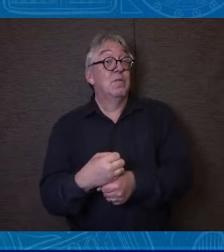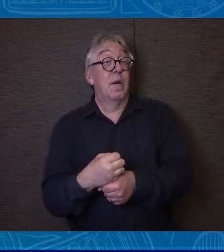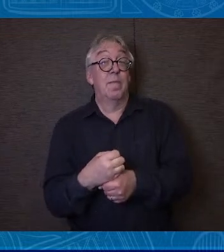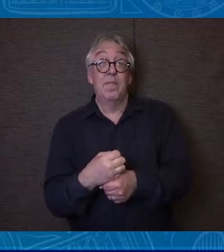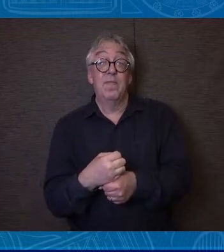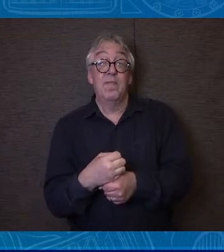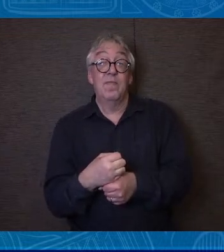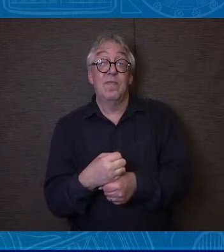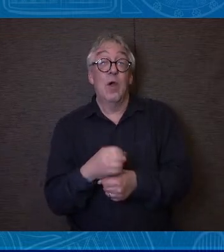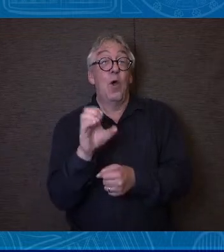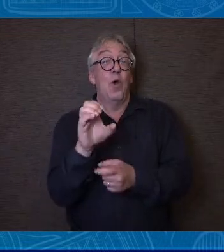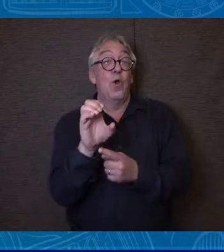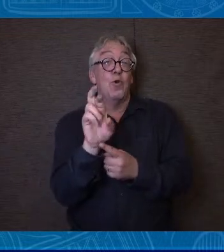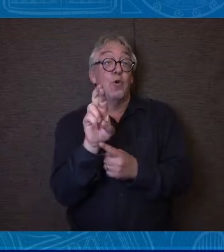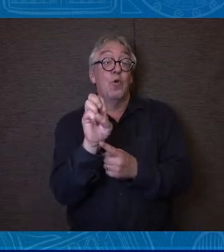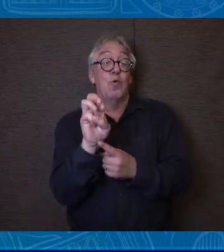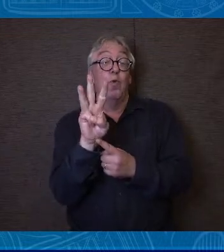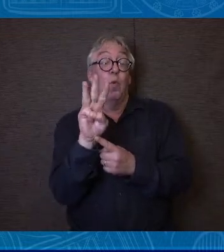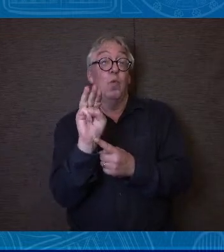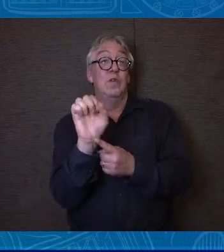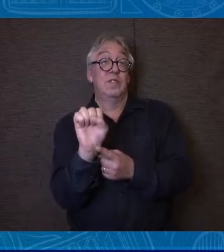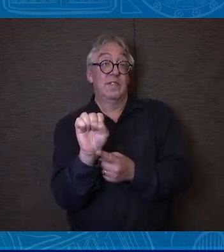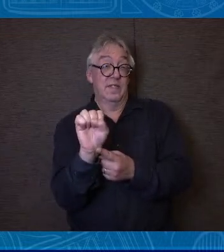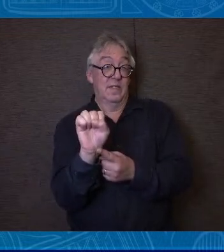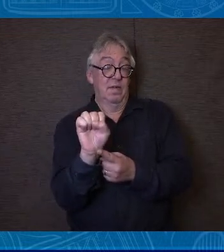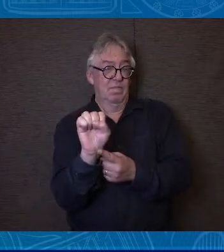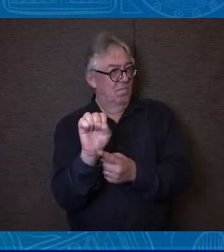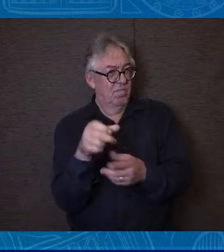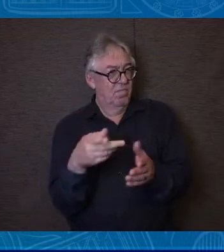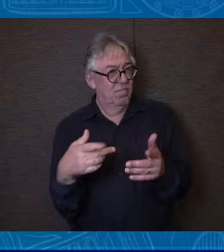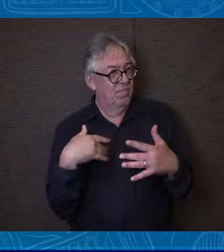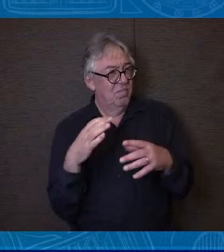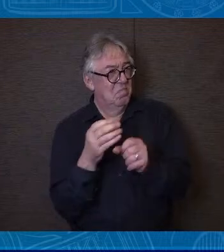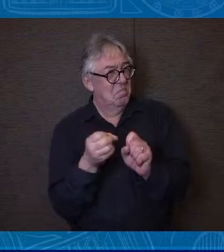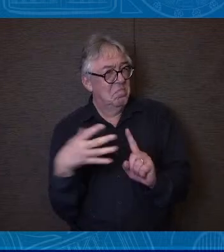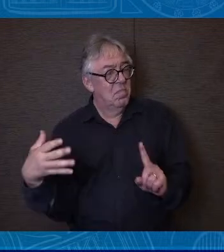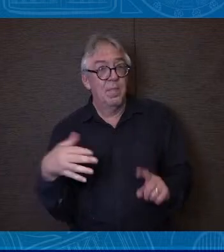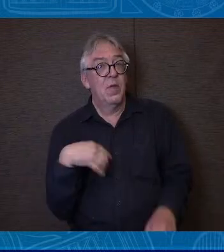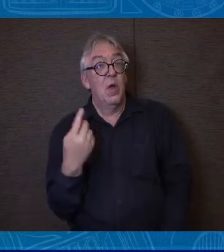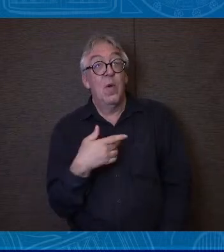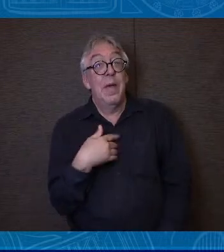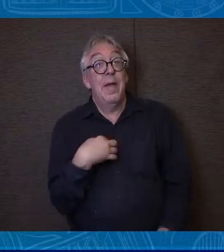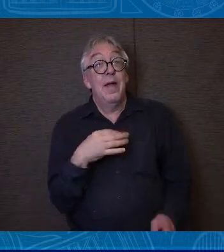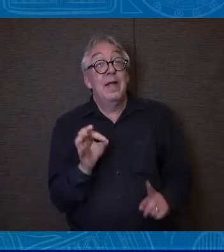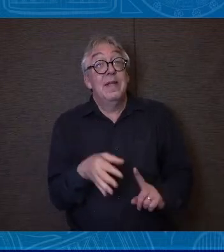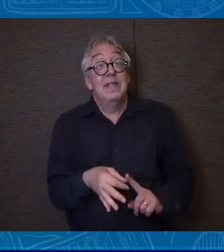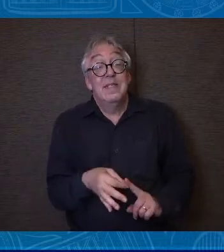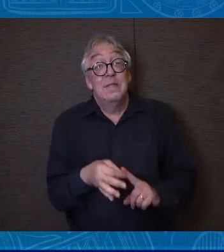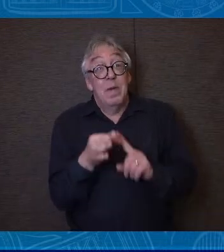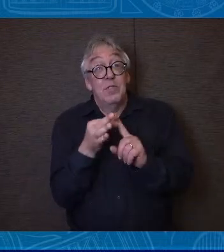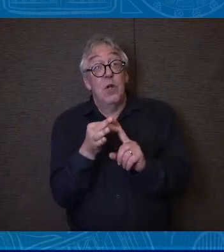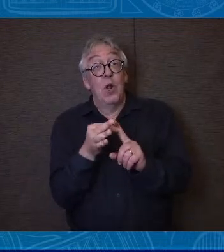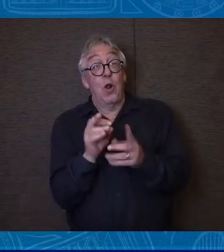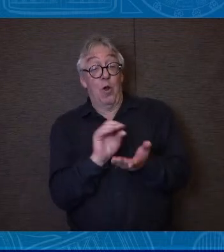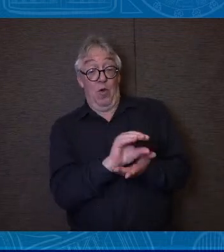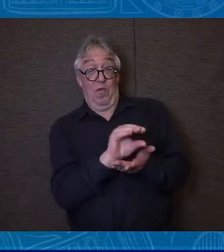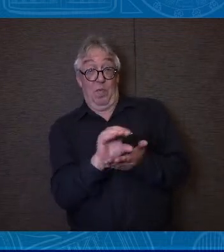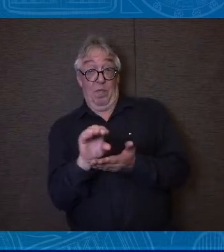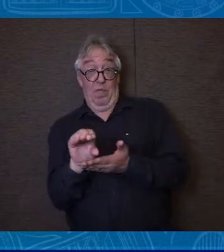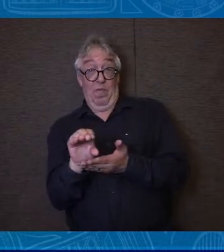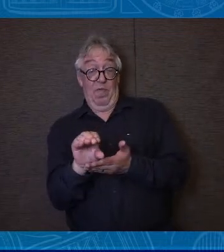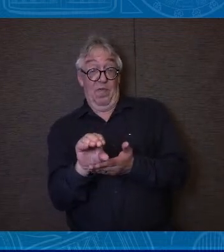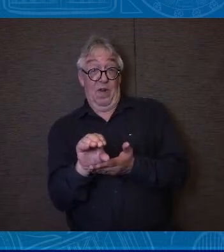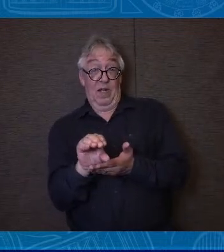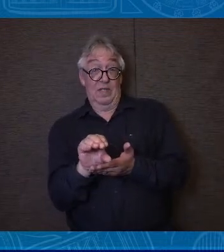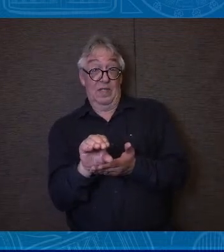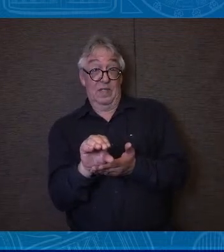CRUISE initiative. So very briefly, we are a specialized financing mechanism focusing on investing